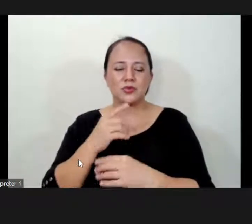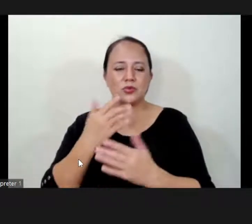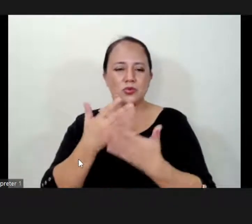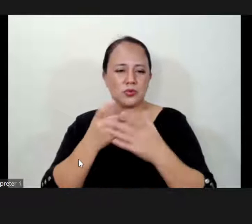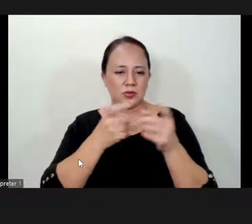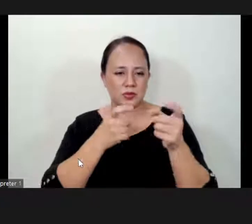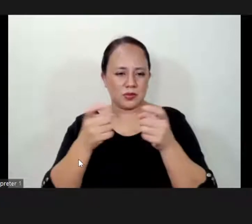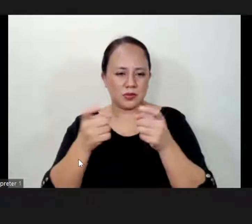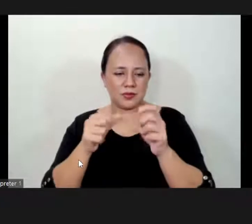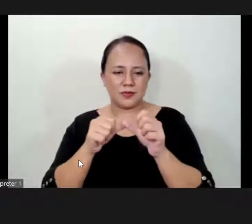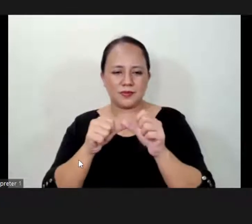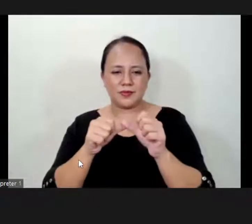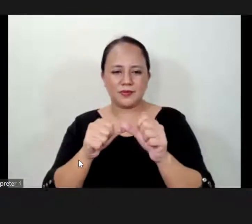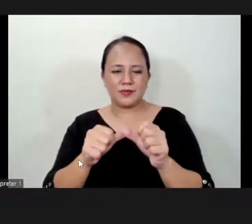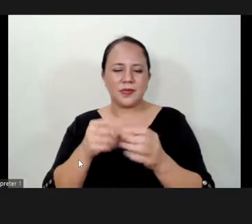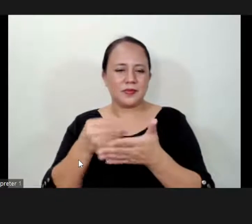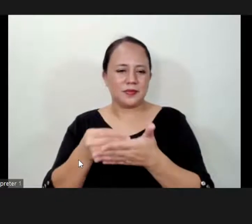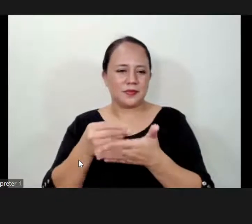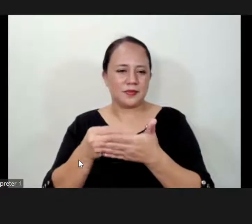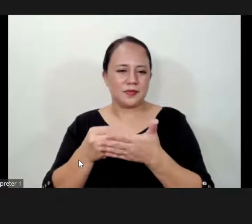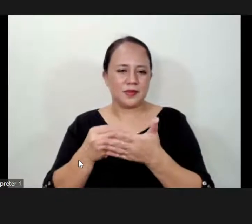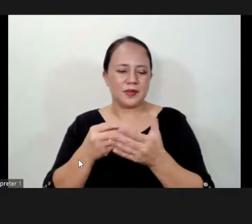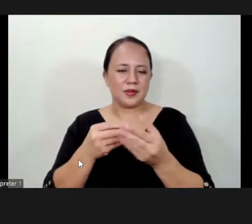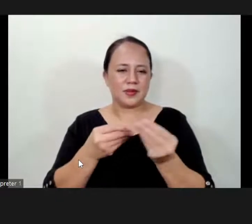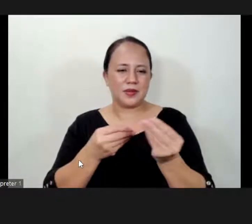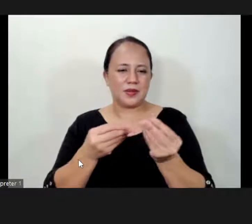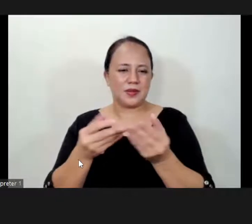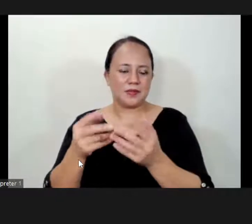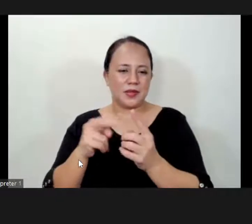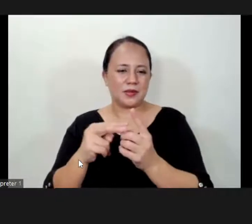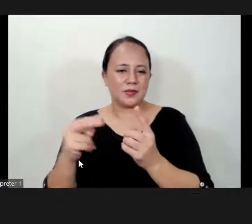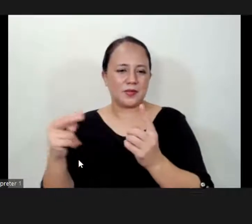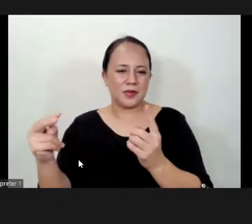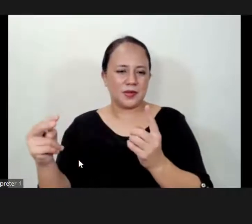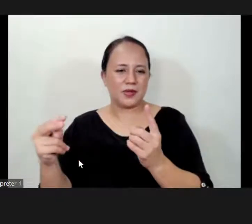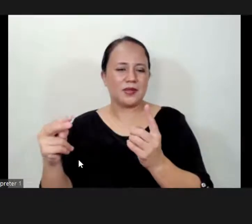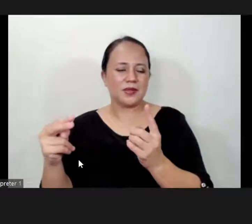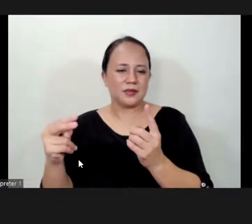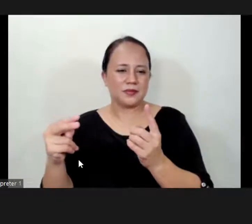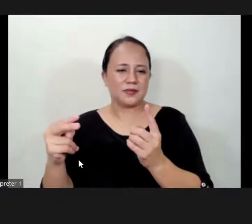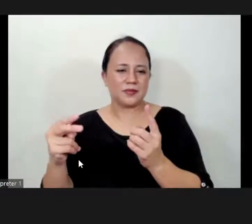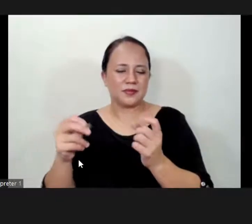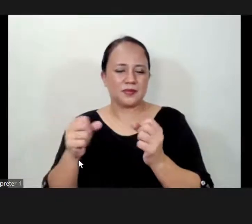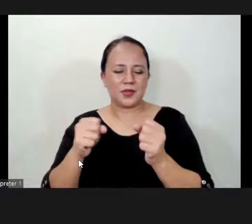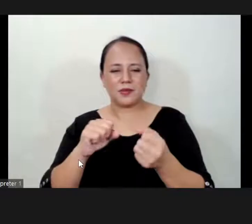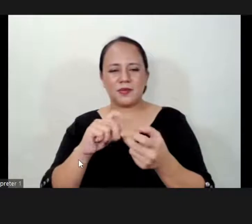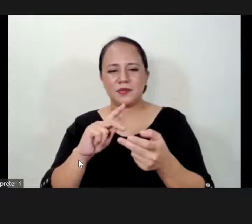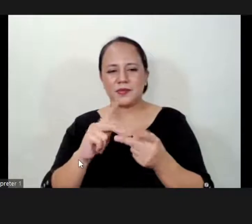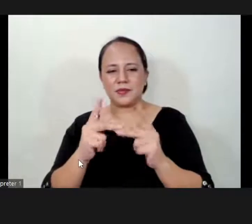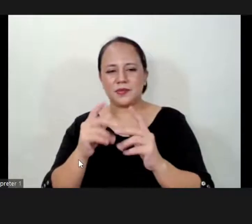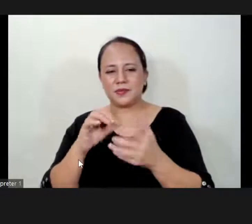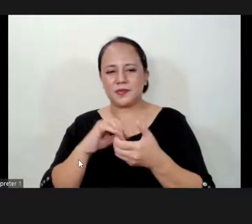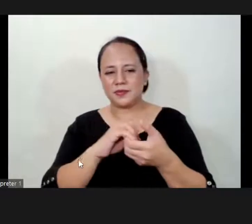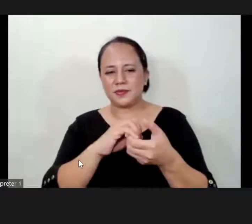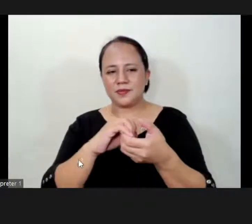governance, sustained financing, again, there's the financing aspect, strategic partnership and